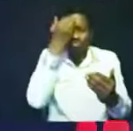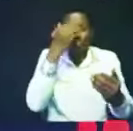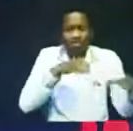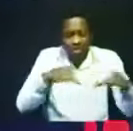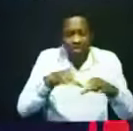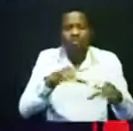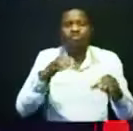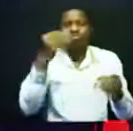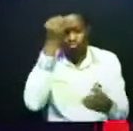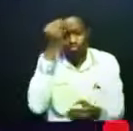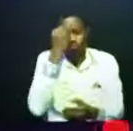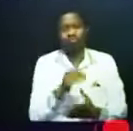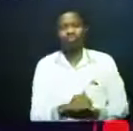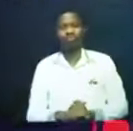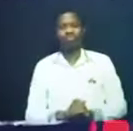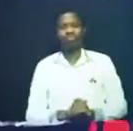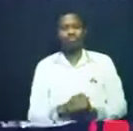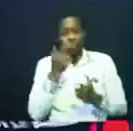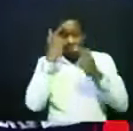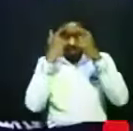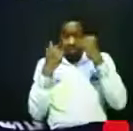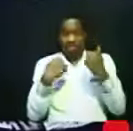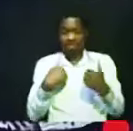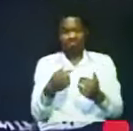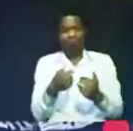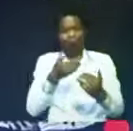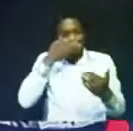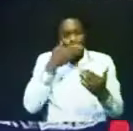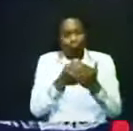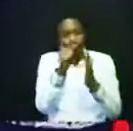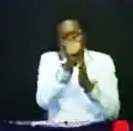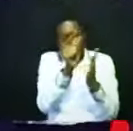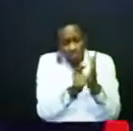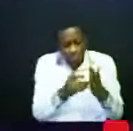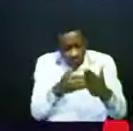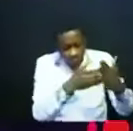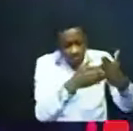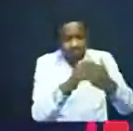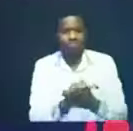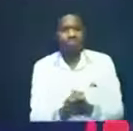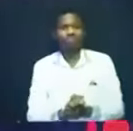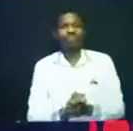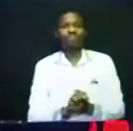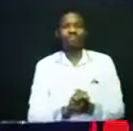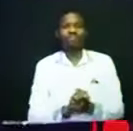It is guided by laws. Isaiah